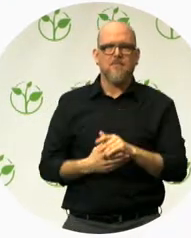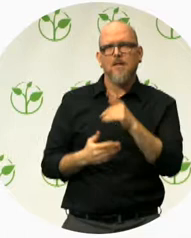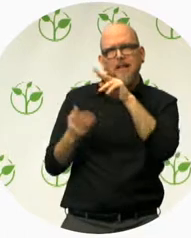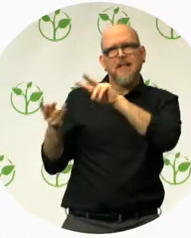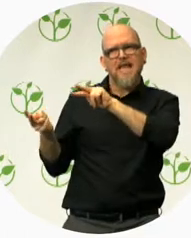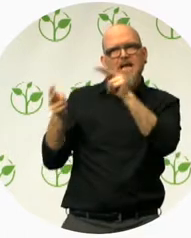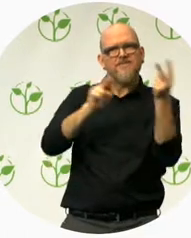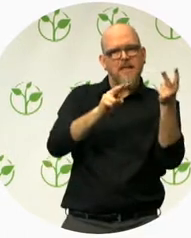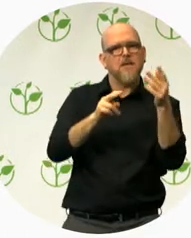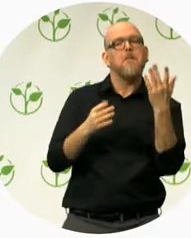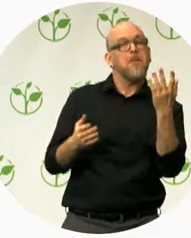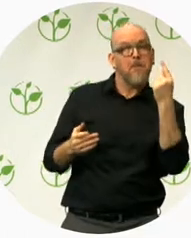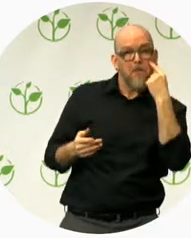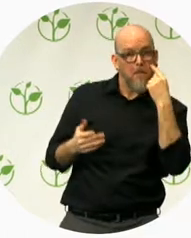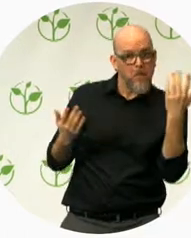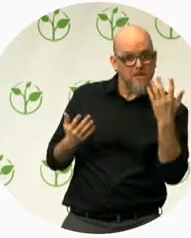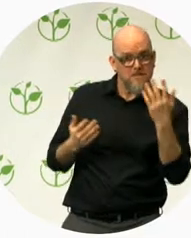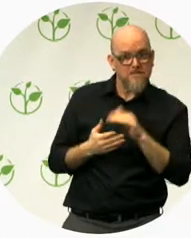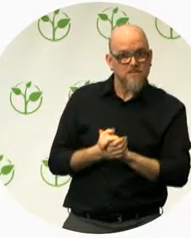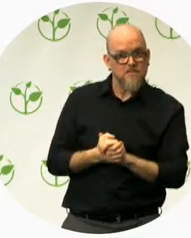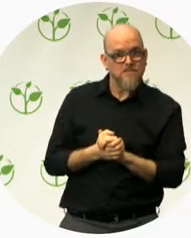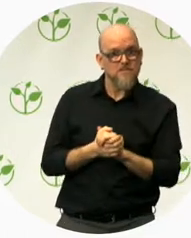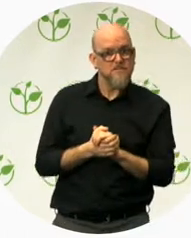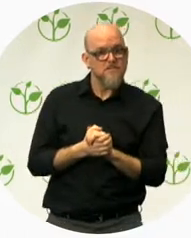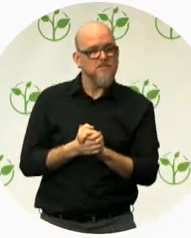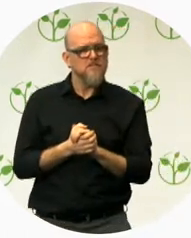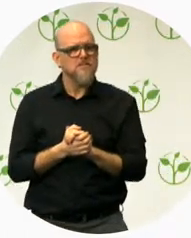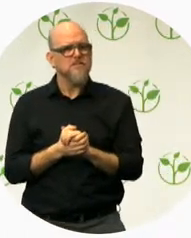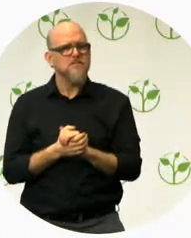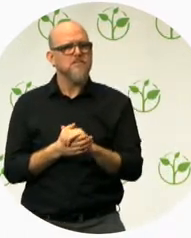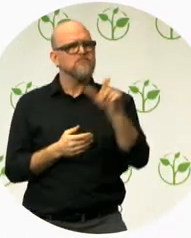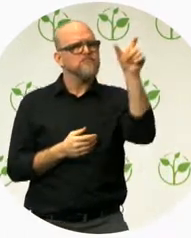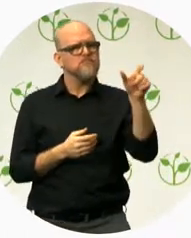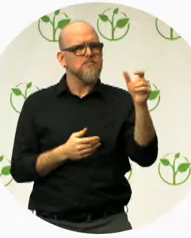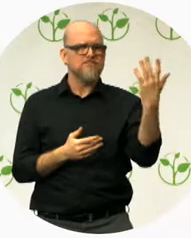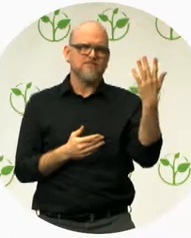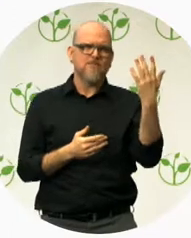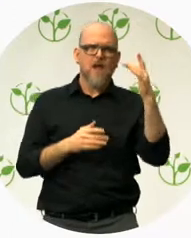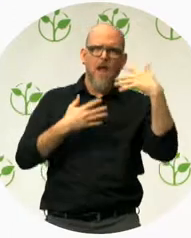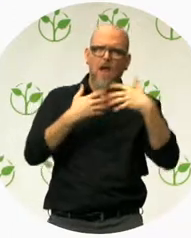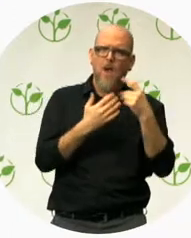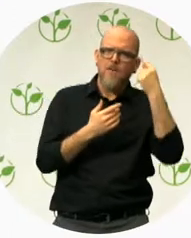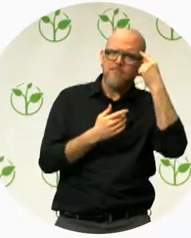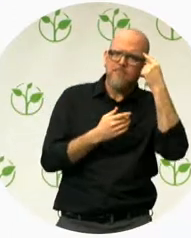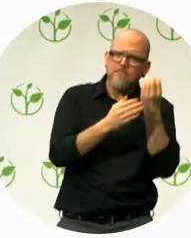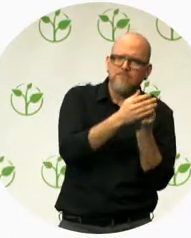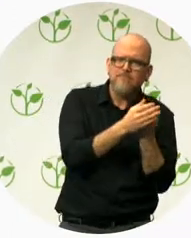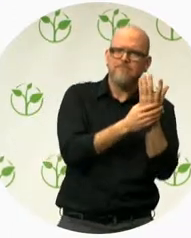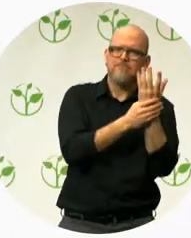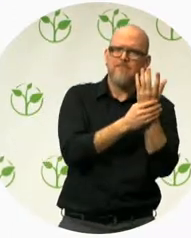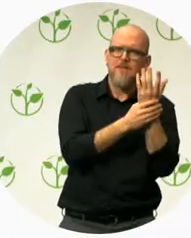with Ashoka, we have established a strategic alliance and designed a pilot